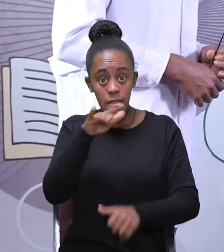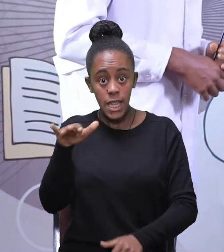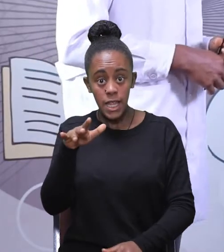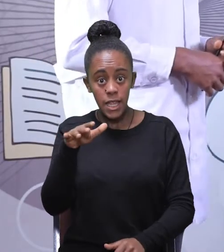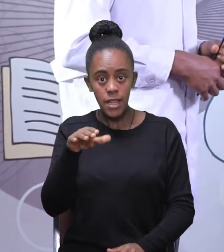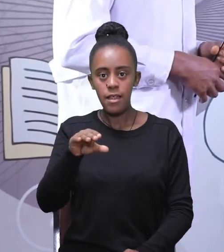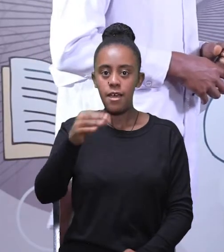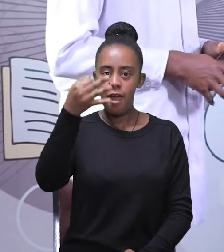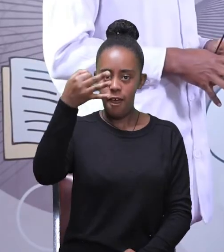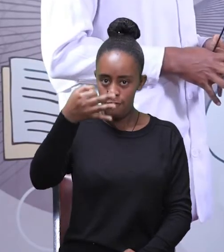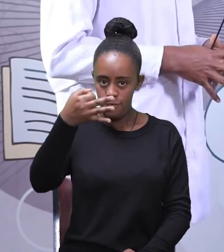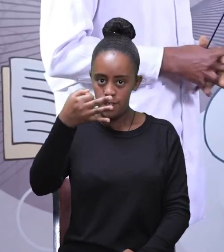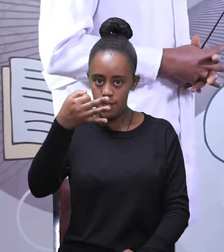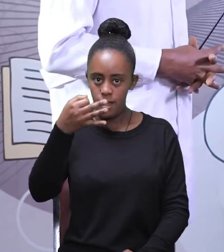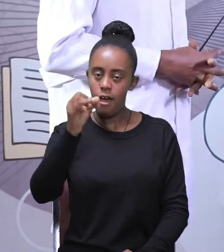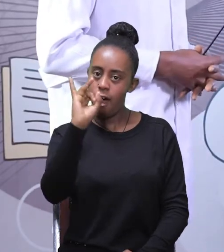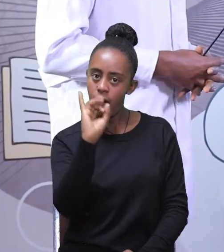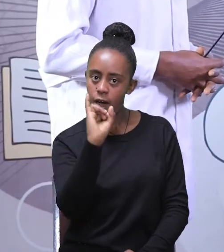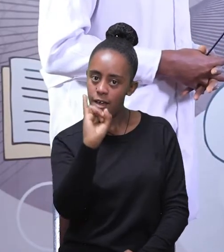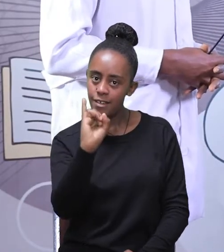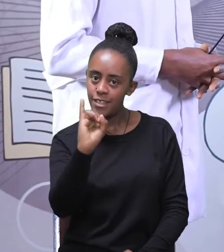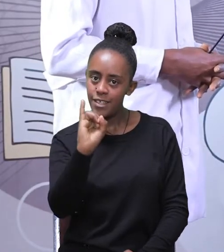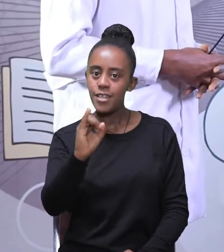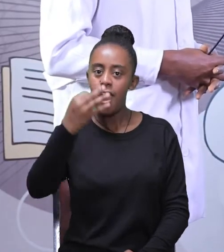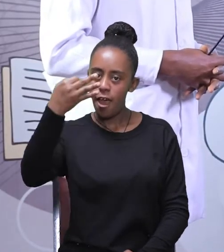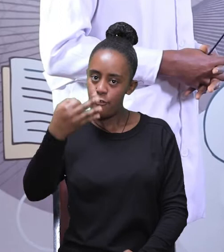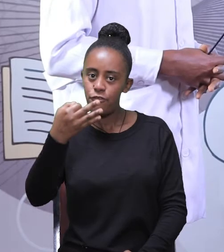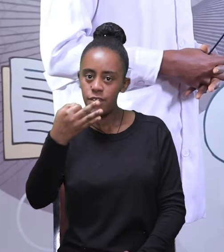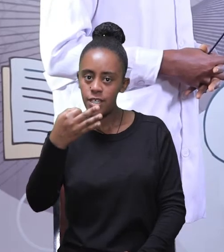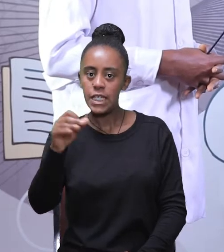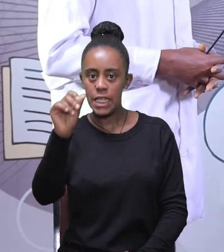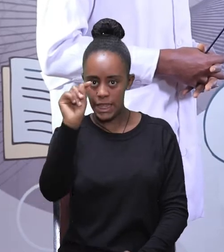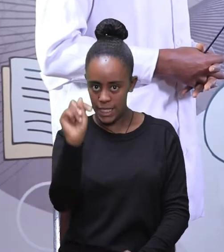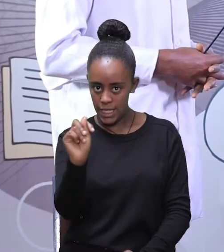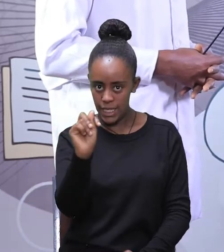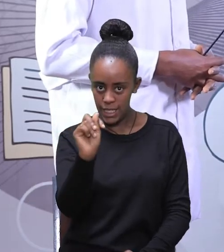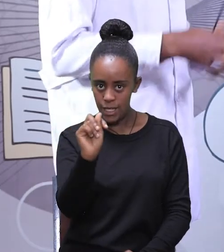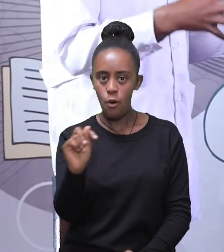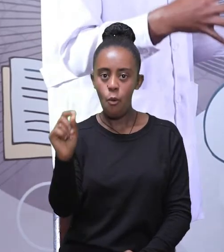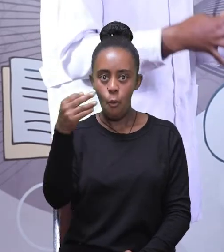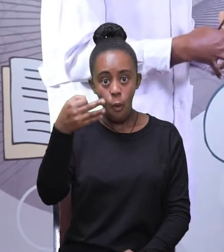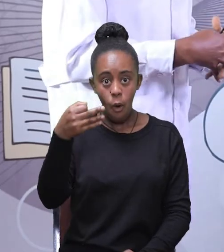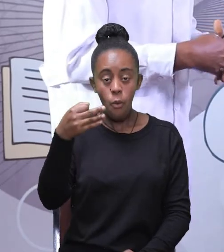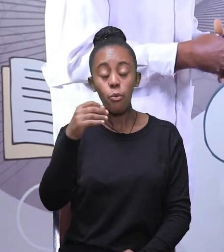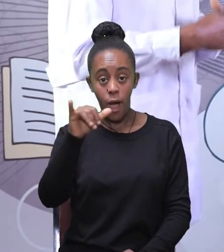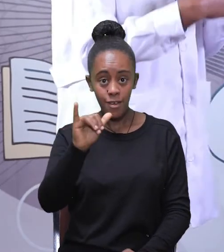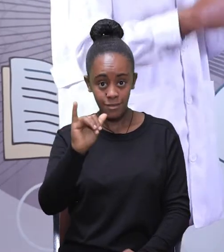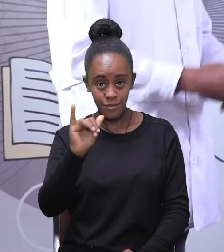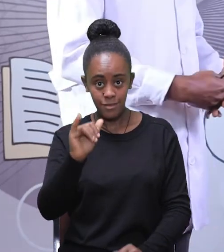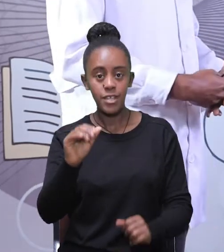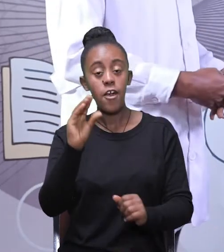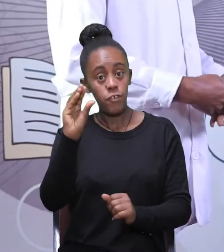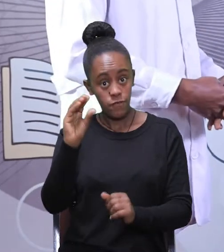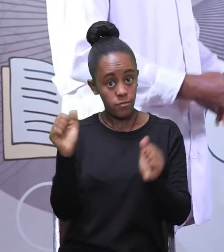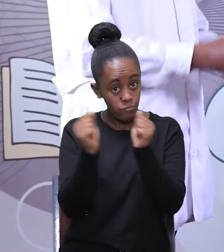is F, I, F, T, Y. Together,